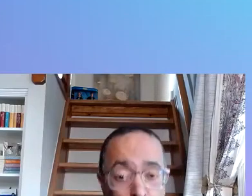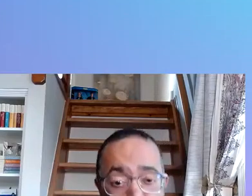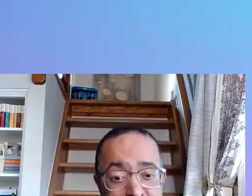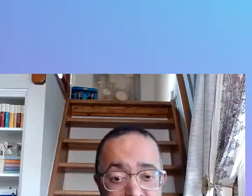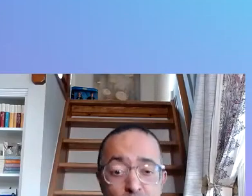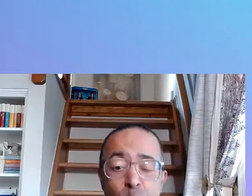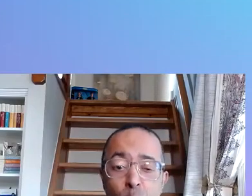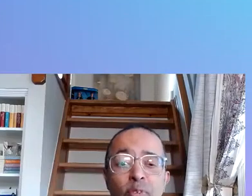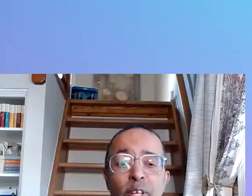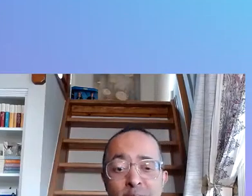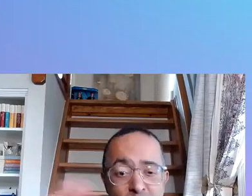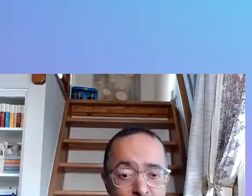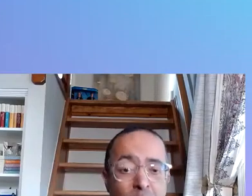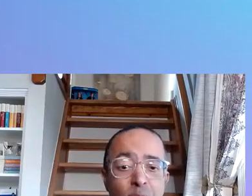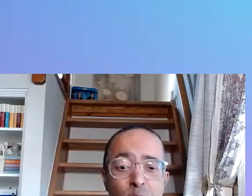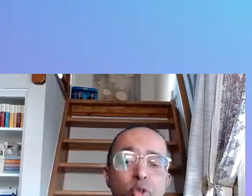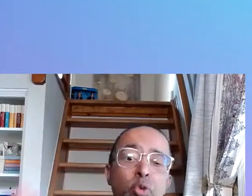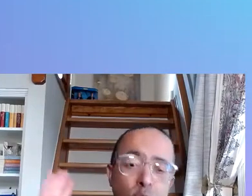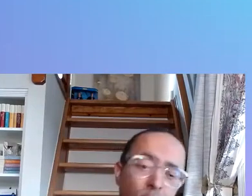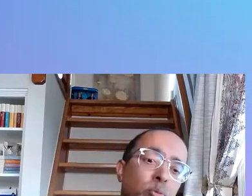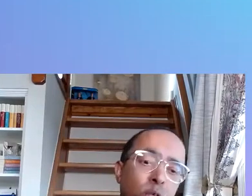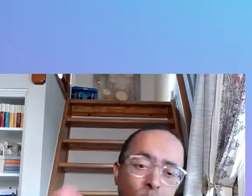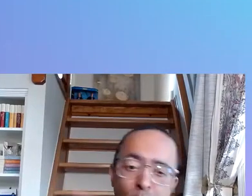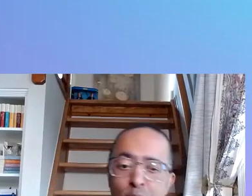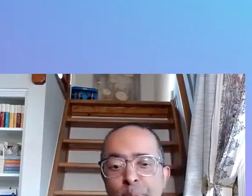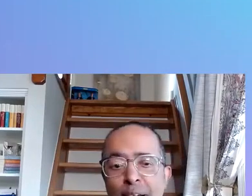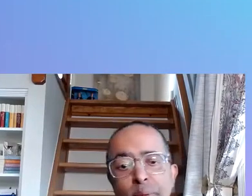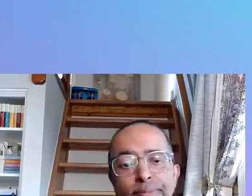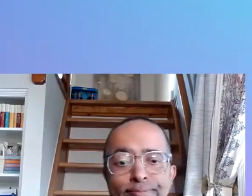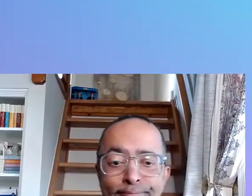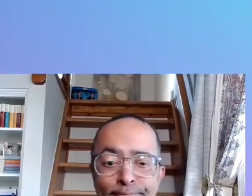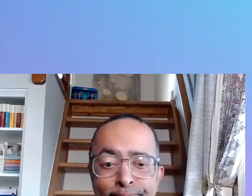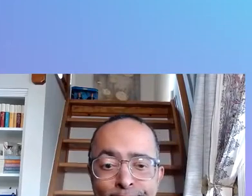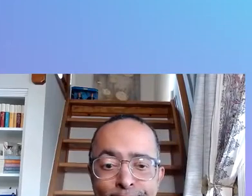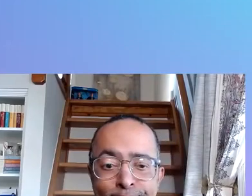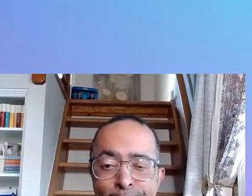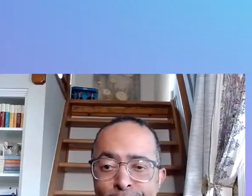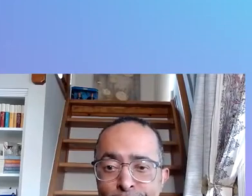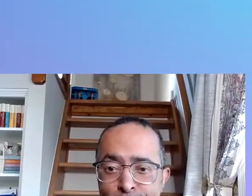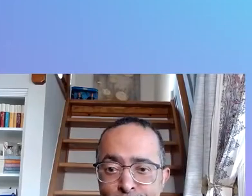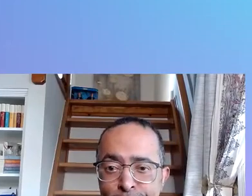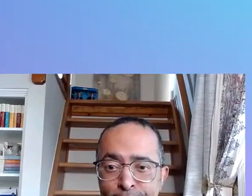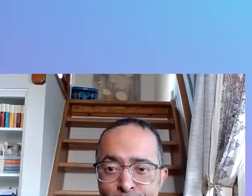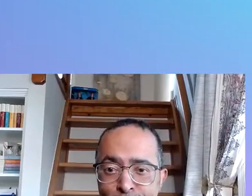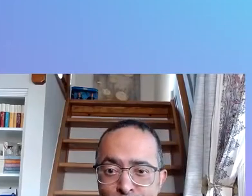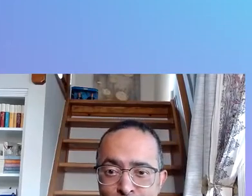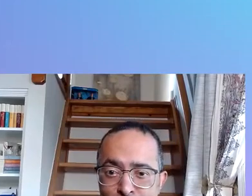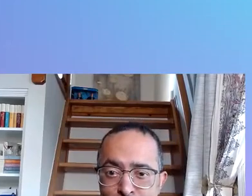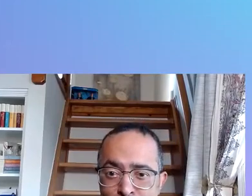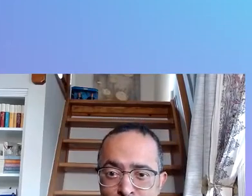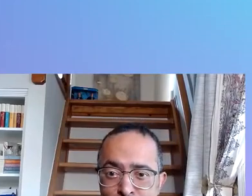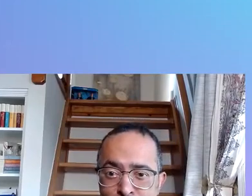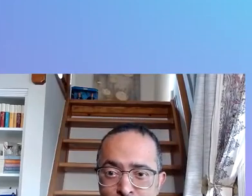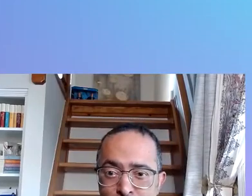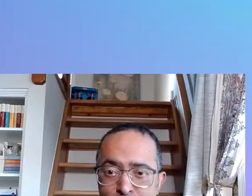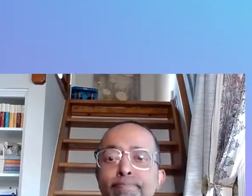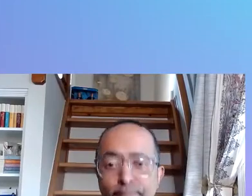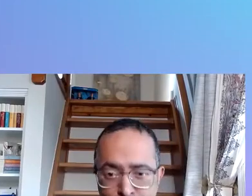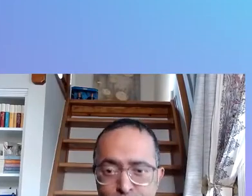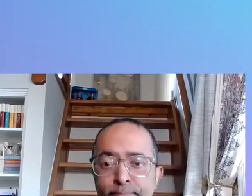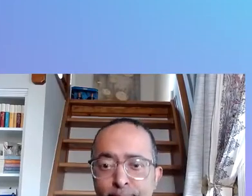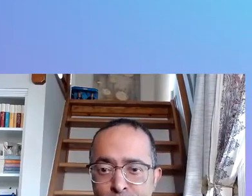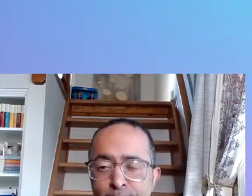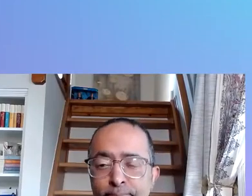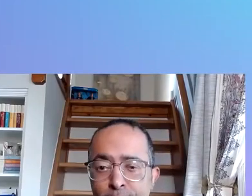finished recording it, so hopefully in the next month or two, the audiobook will also be out. Awesome. We love to hear that. I'm a big fan of audiobooks,